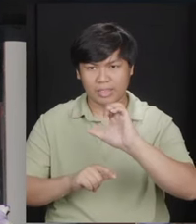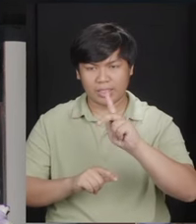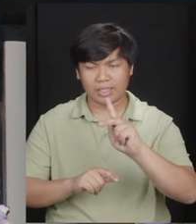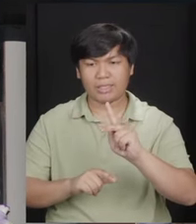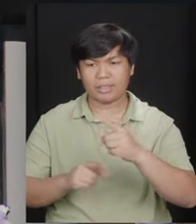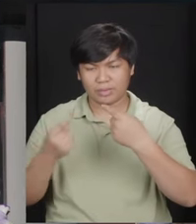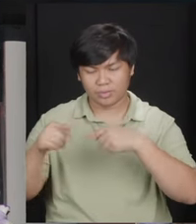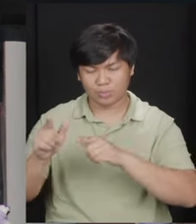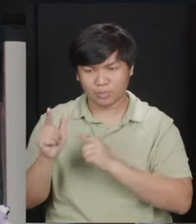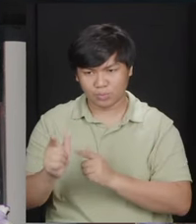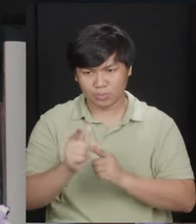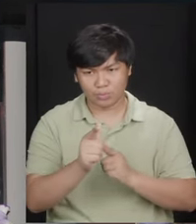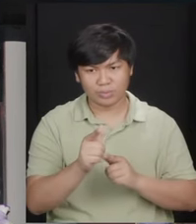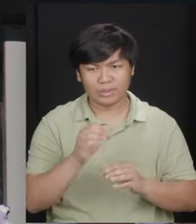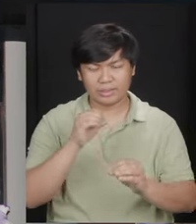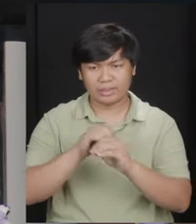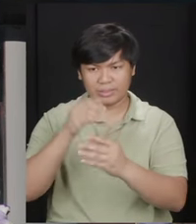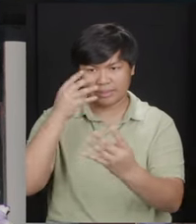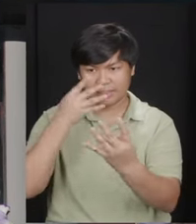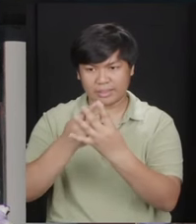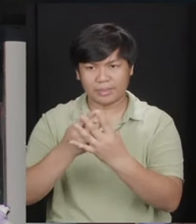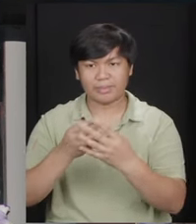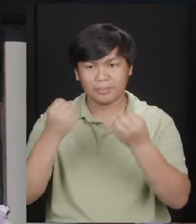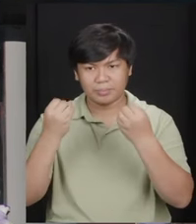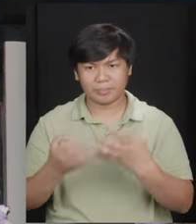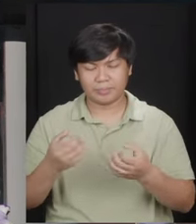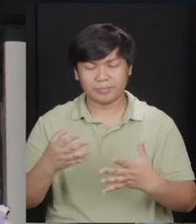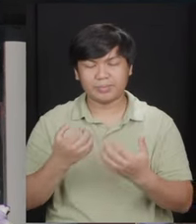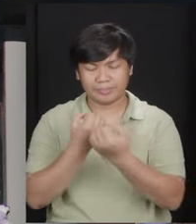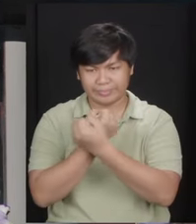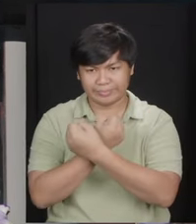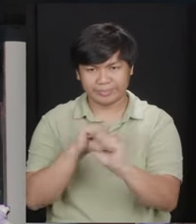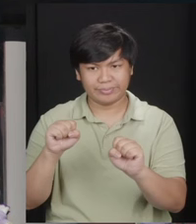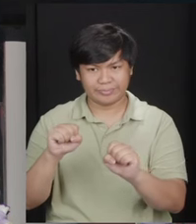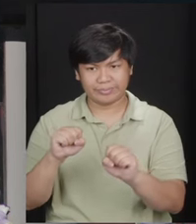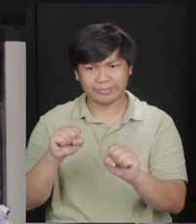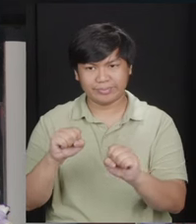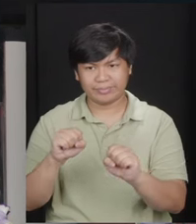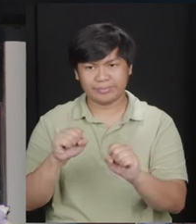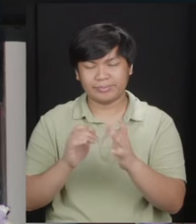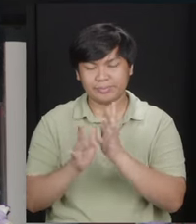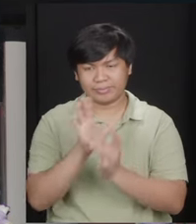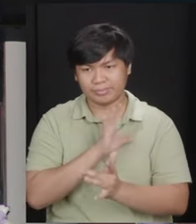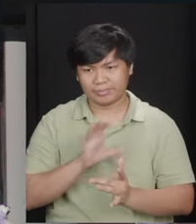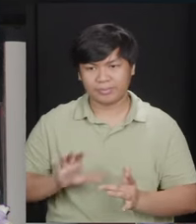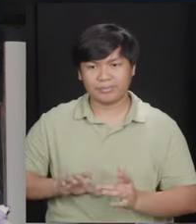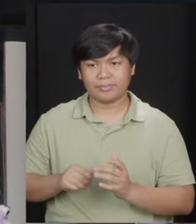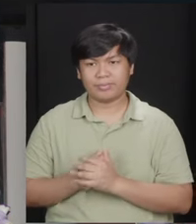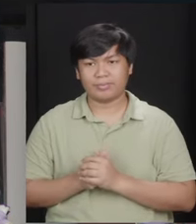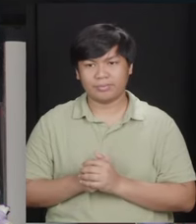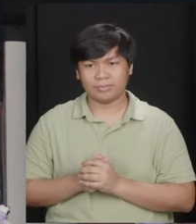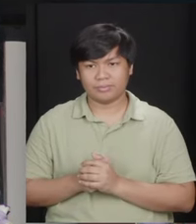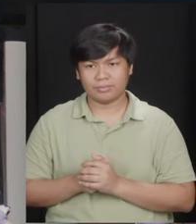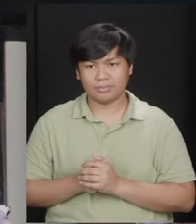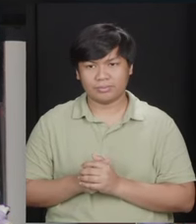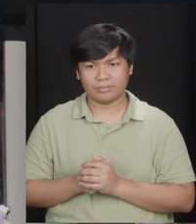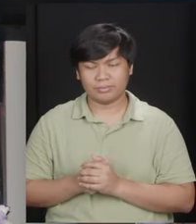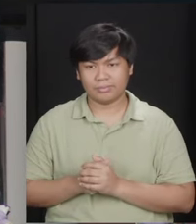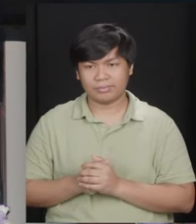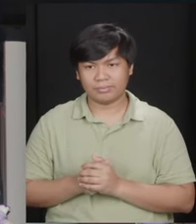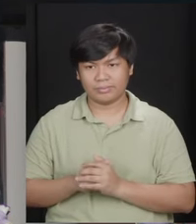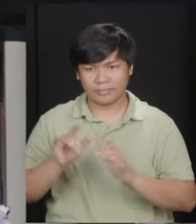visiting the gang members in jail, and many came to the saving knowledge of Christ. Love